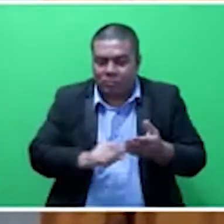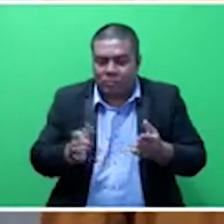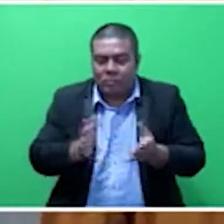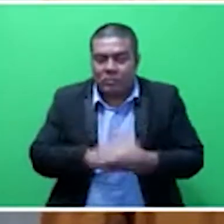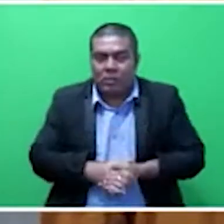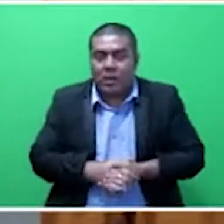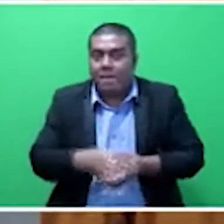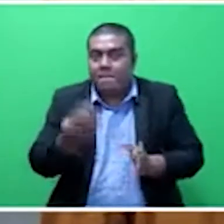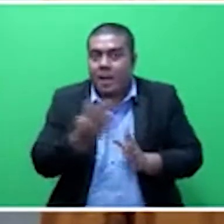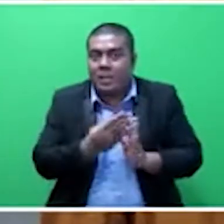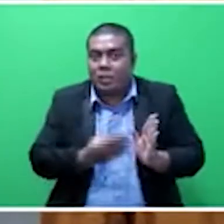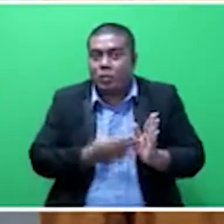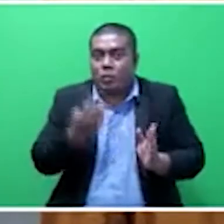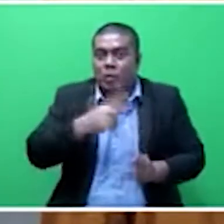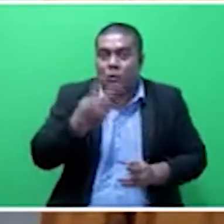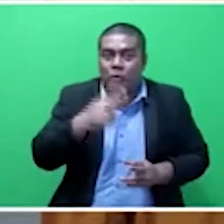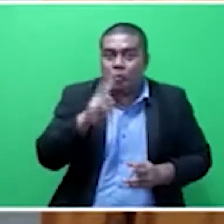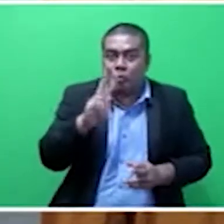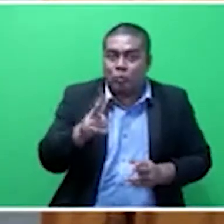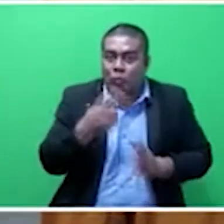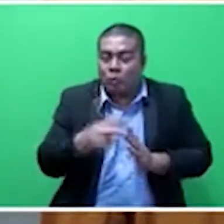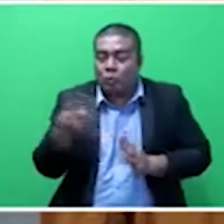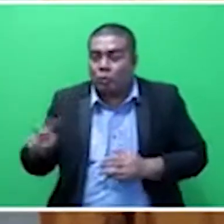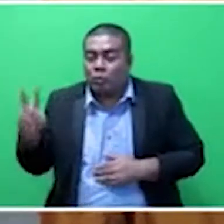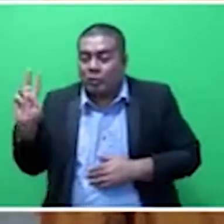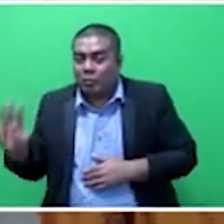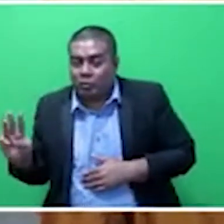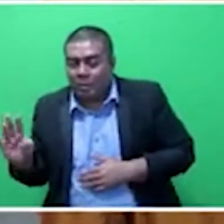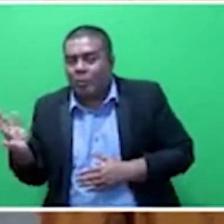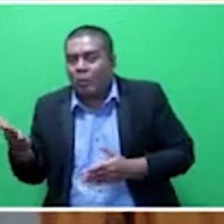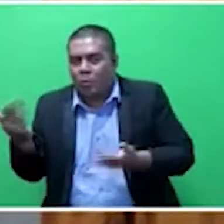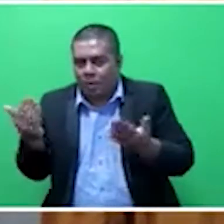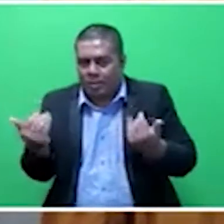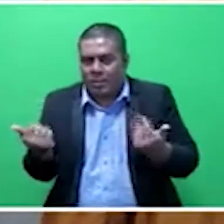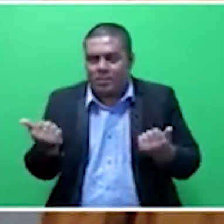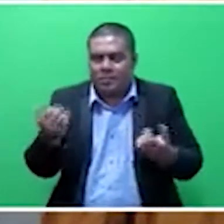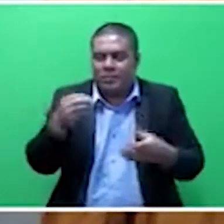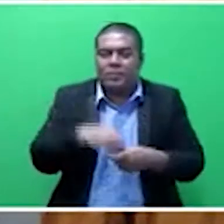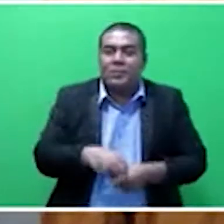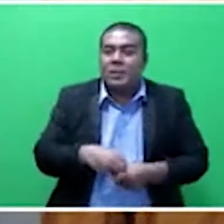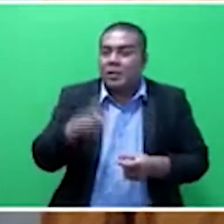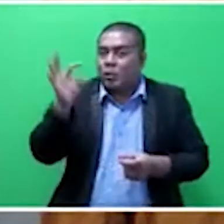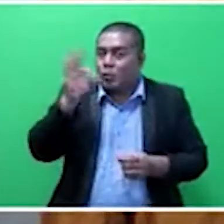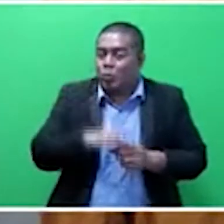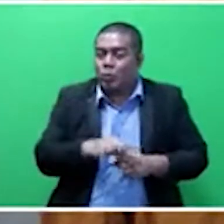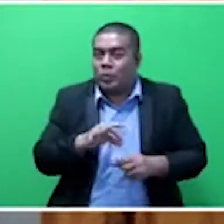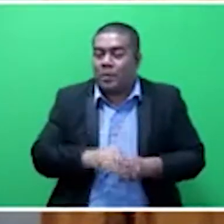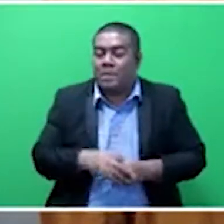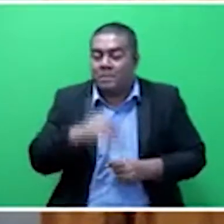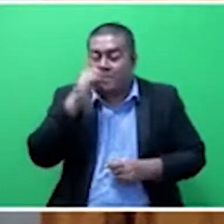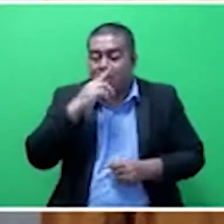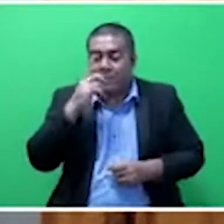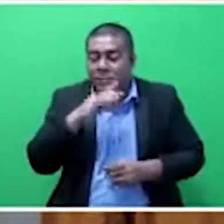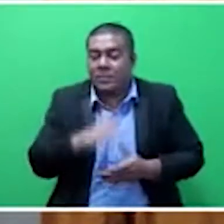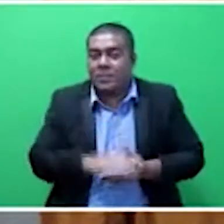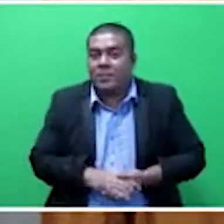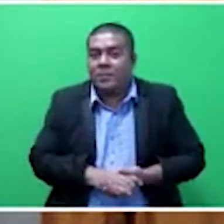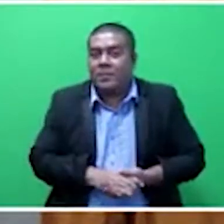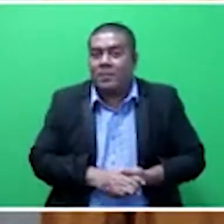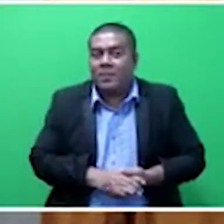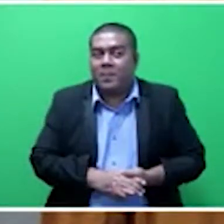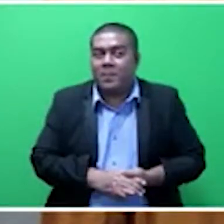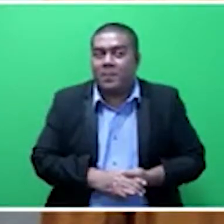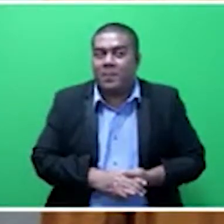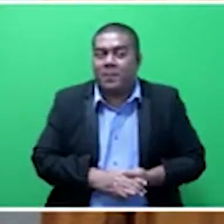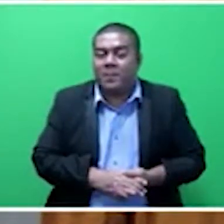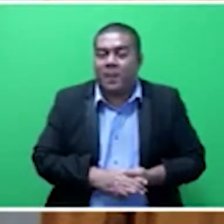Budget 2022-2023 is welcomed by a vast majority of stakeholders, including our people, except for our political opponents